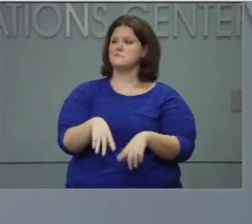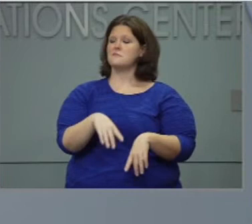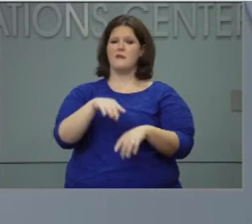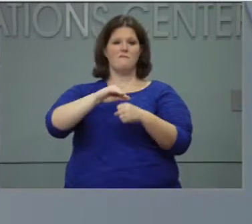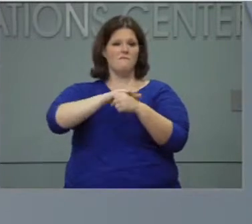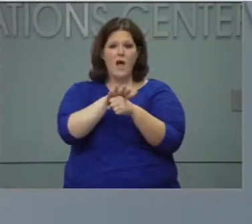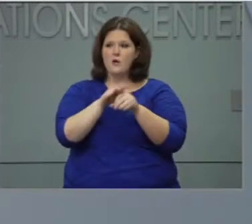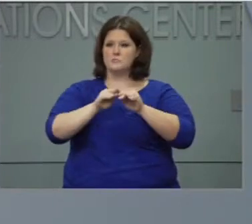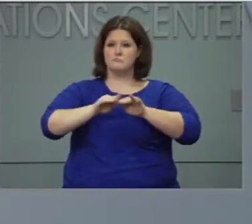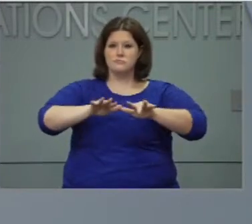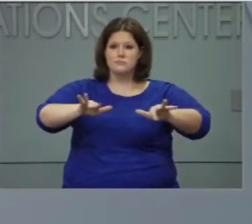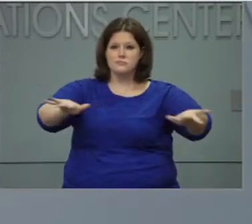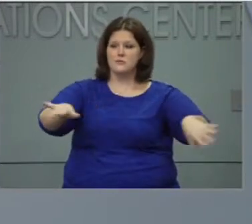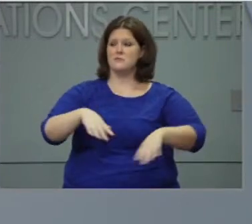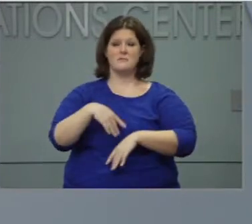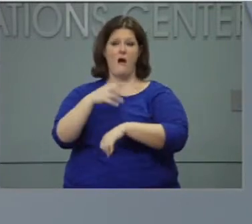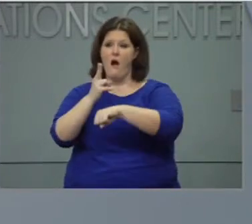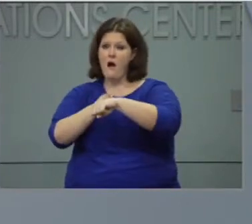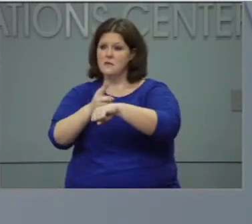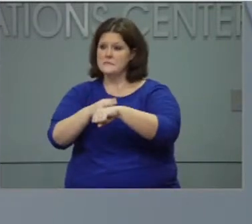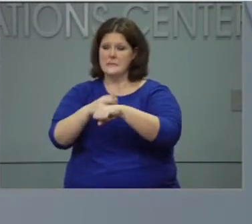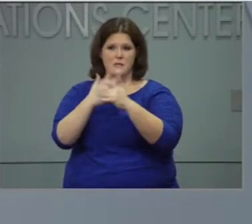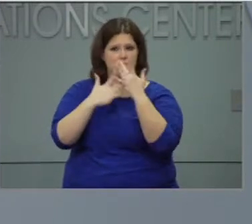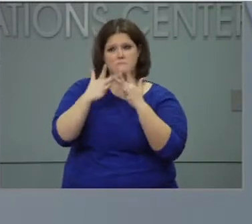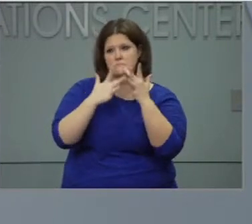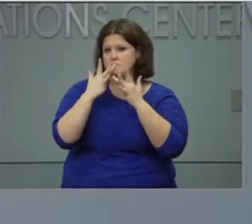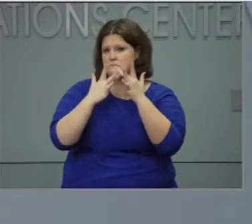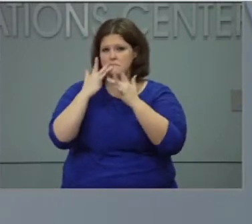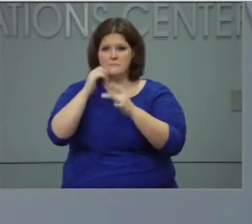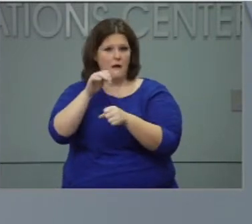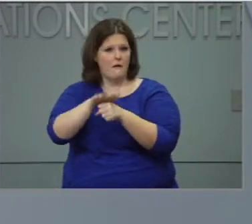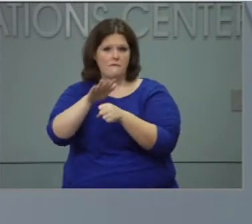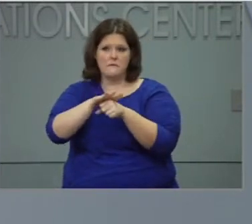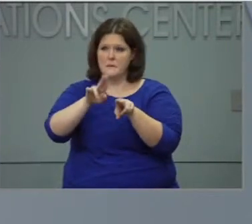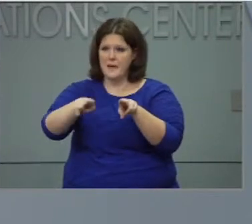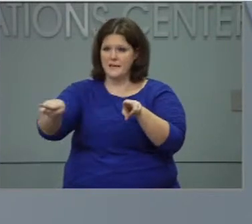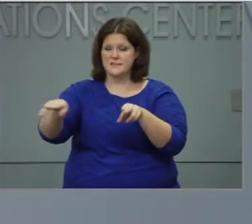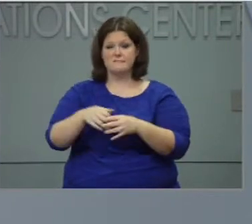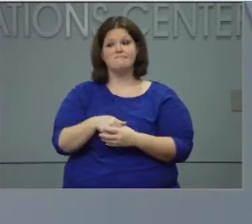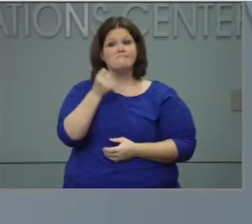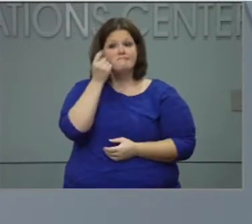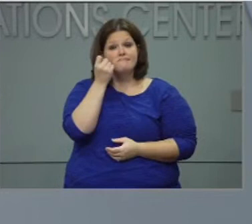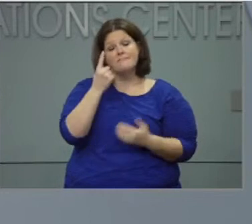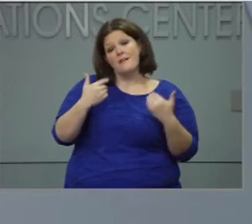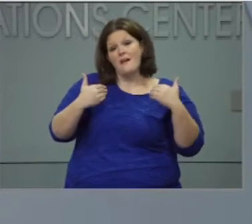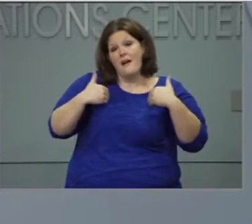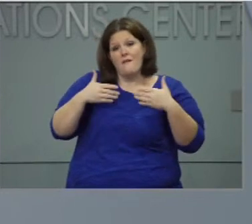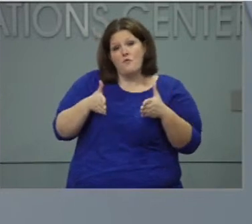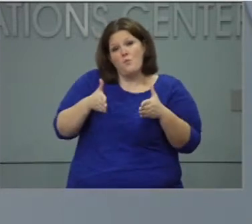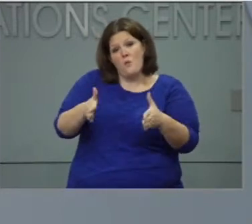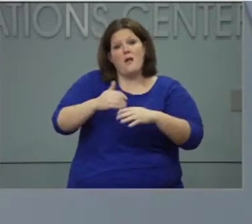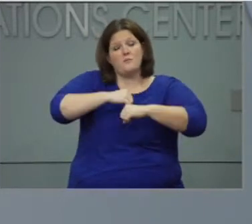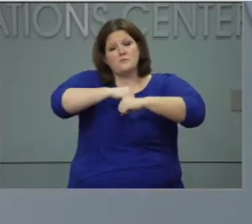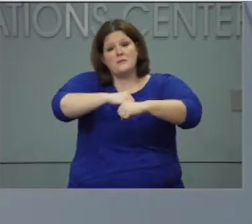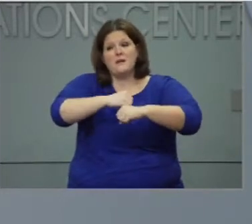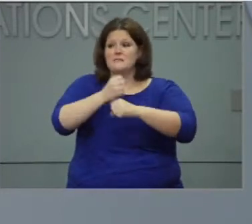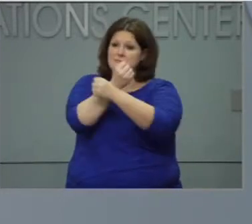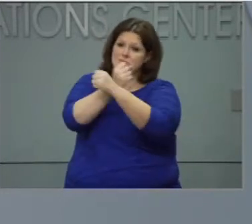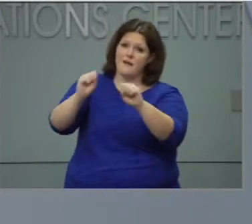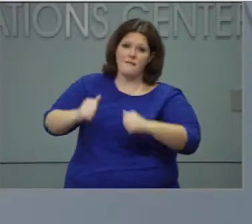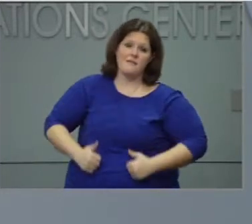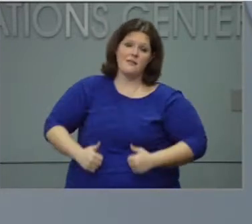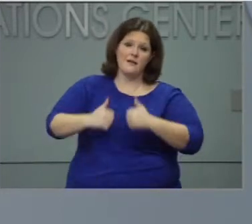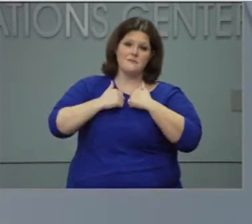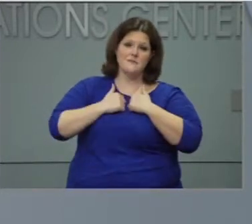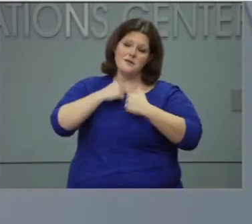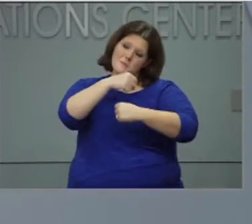hospital capacity is already strained. But we have the tools to save lives and ensure our hospitals can provide care